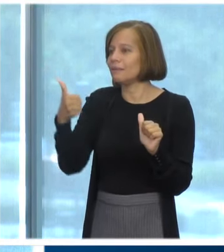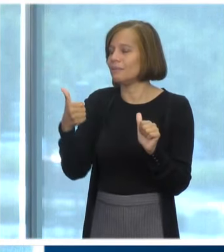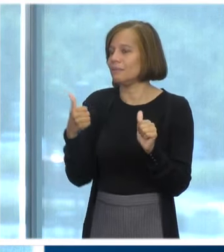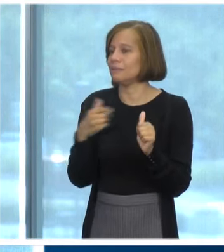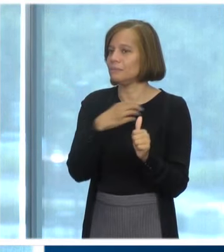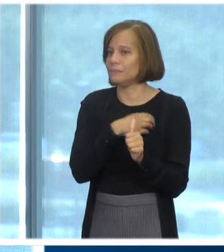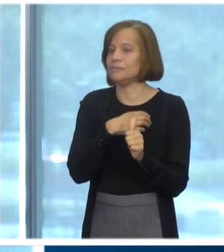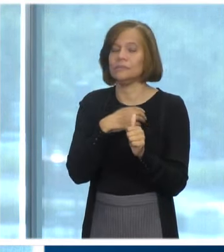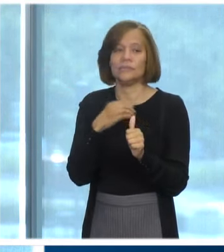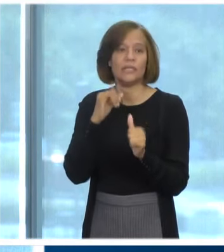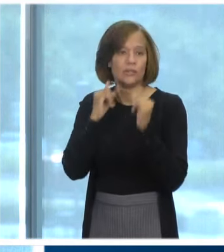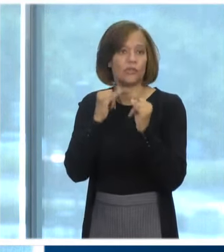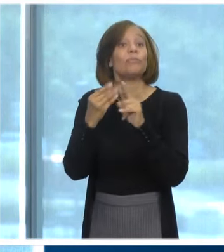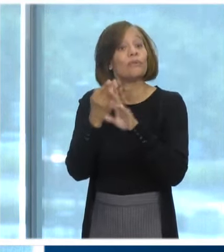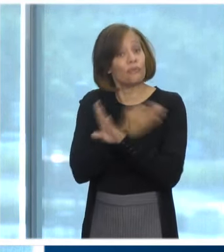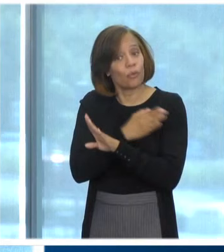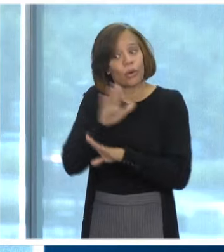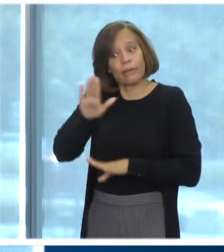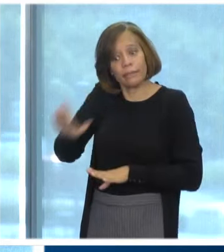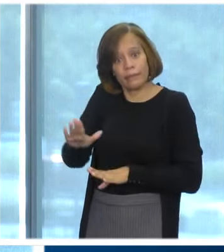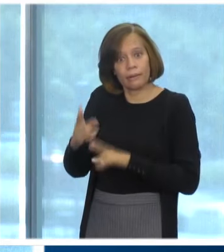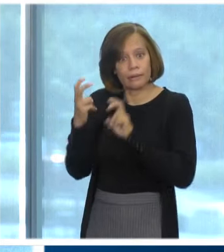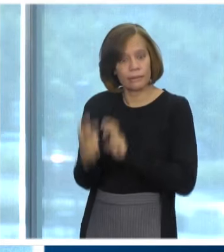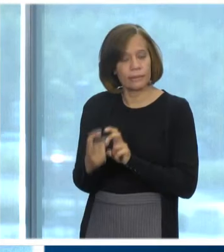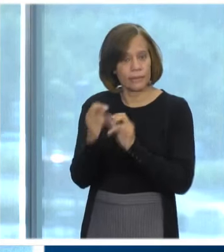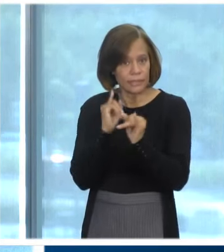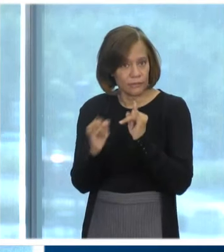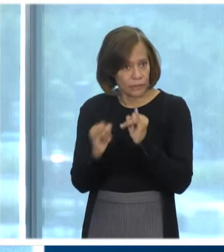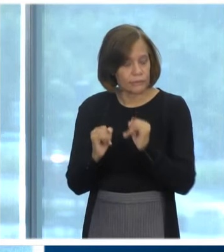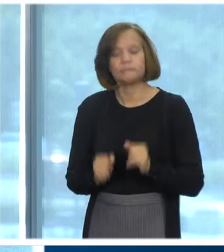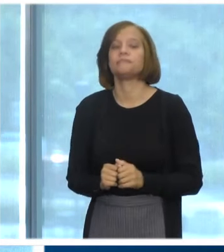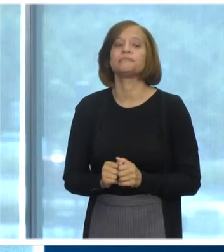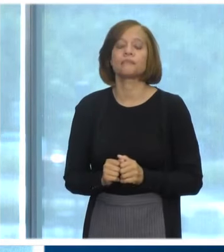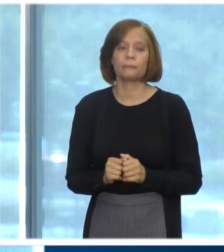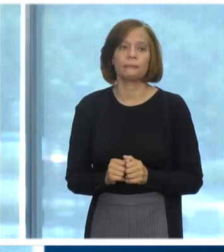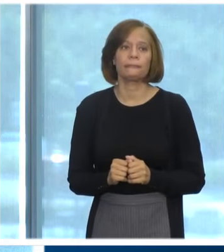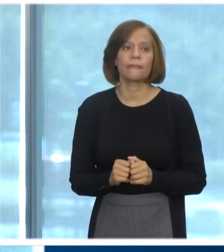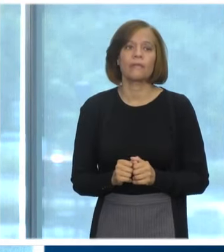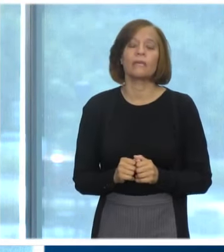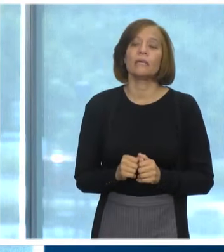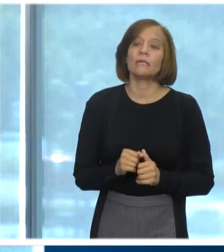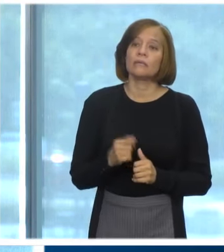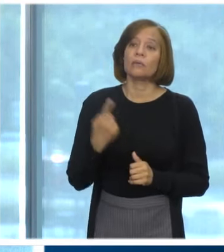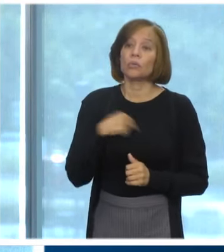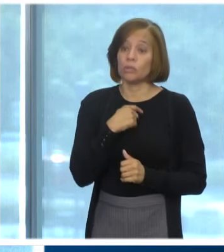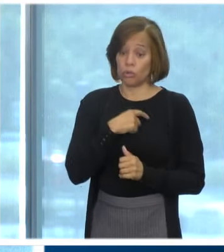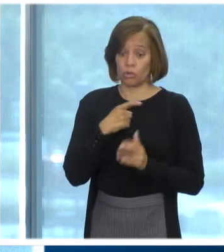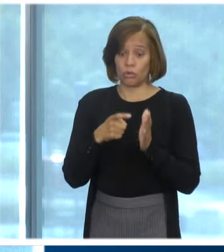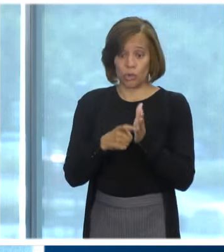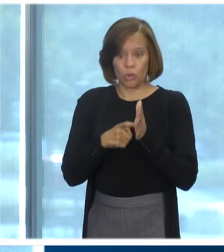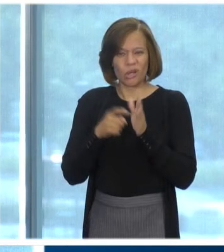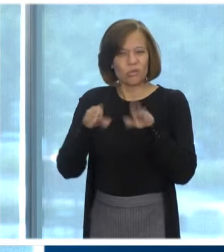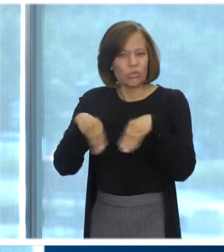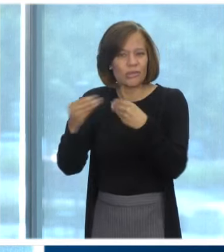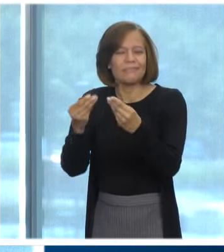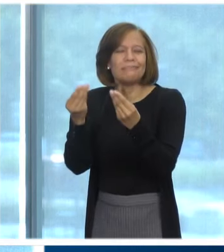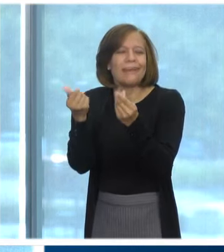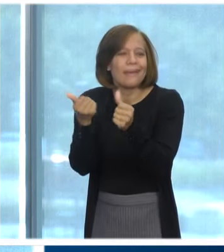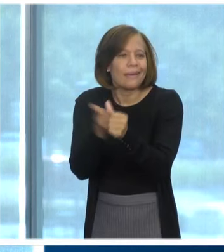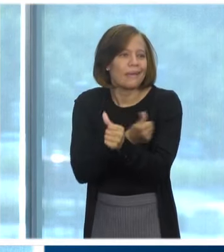theirs. They have the opportunity to, and we are required to produce in advance every document that we looked